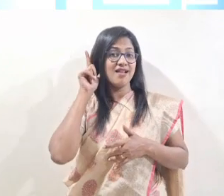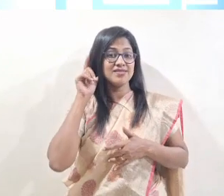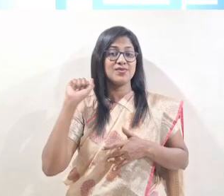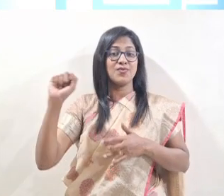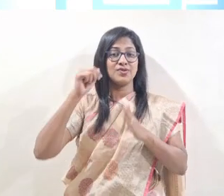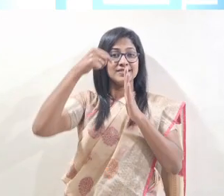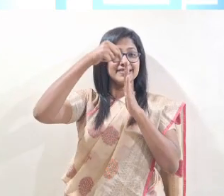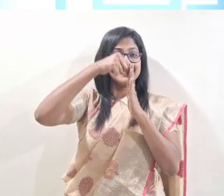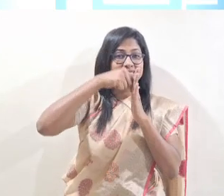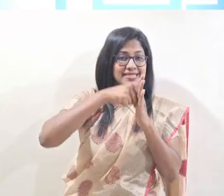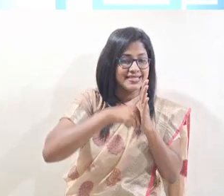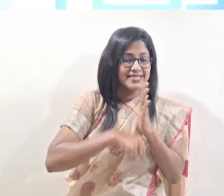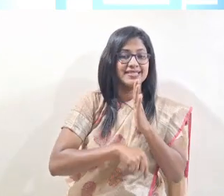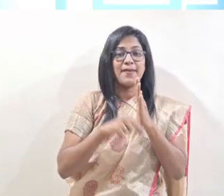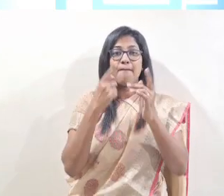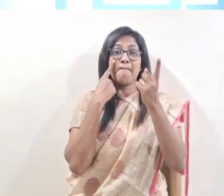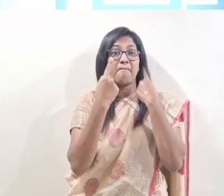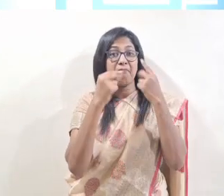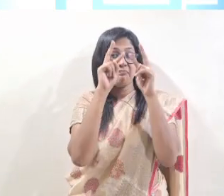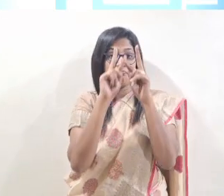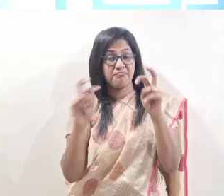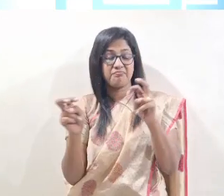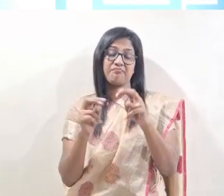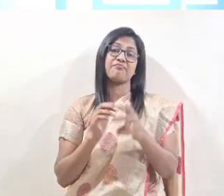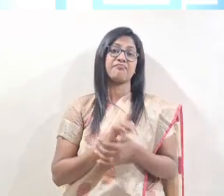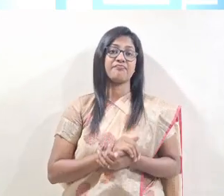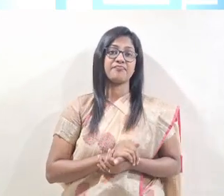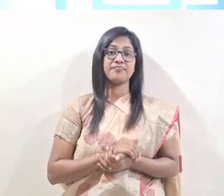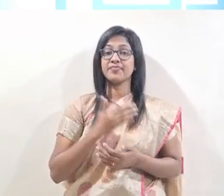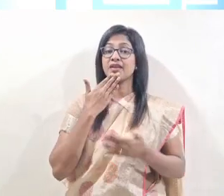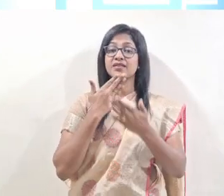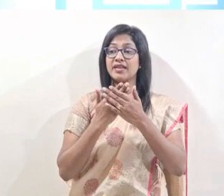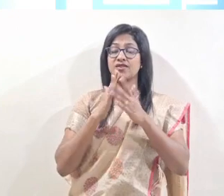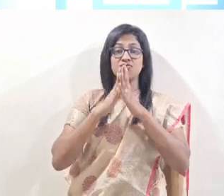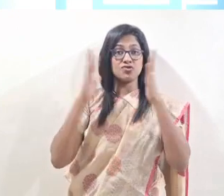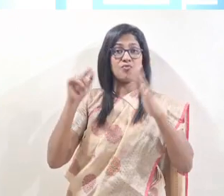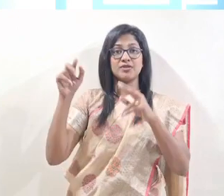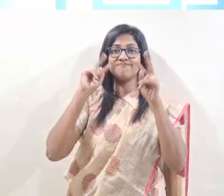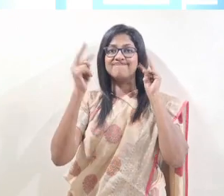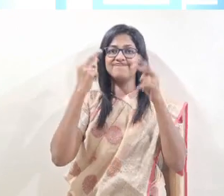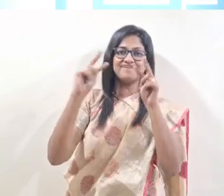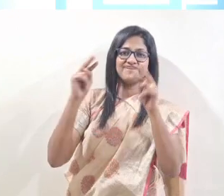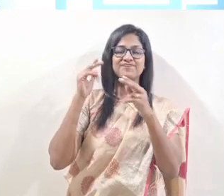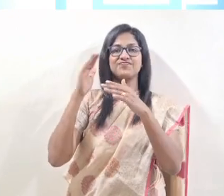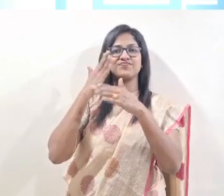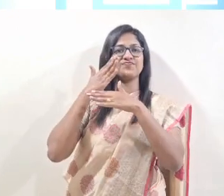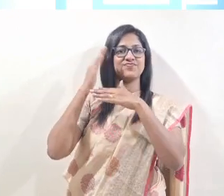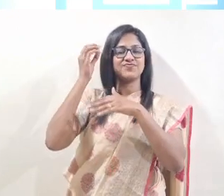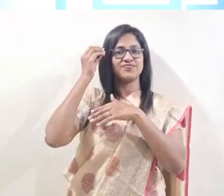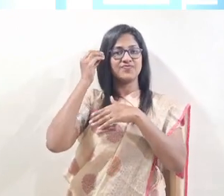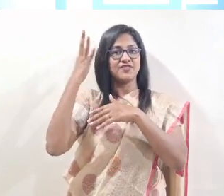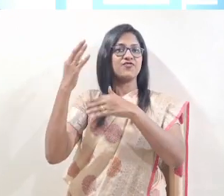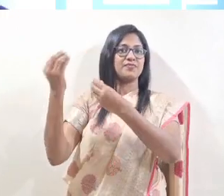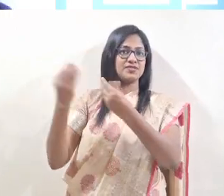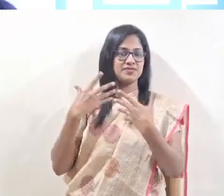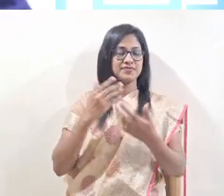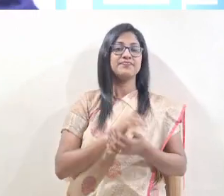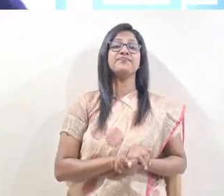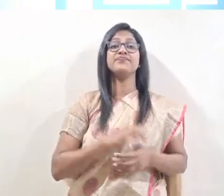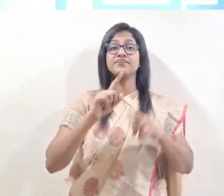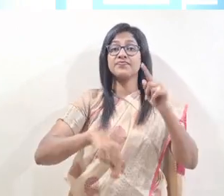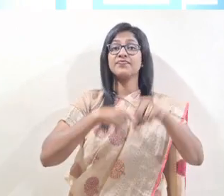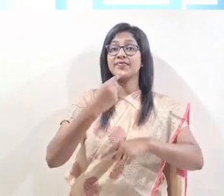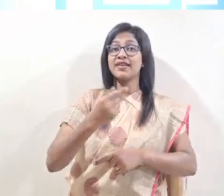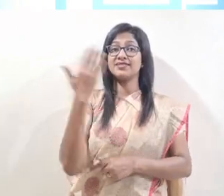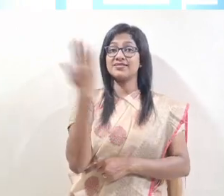actually listen to his detailed analysis. So thank you very much for the insight. Now I move to